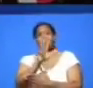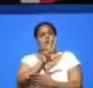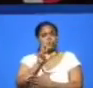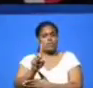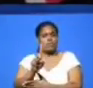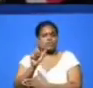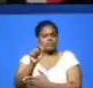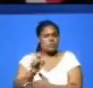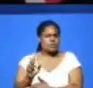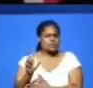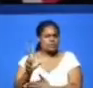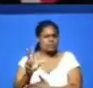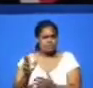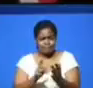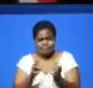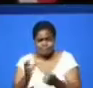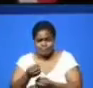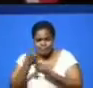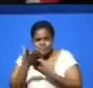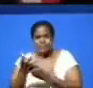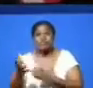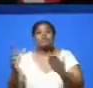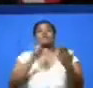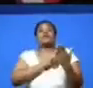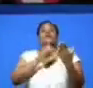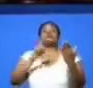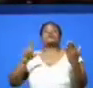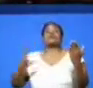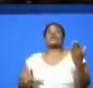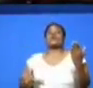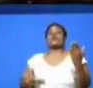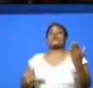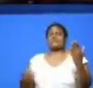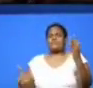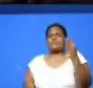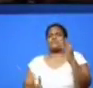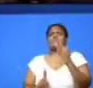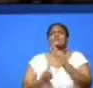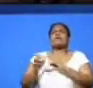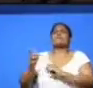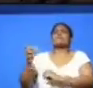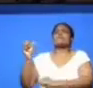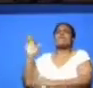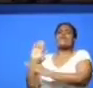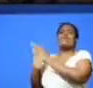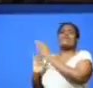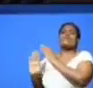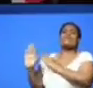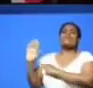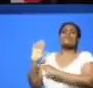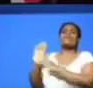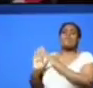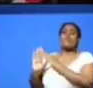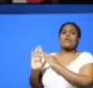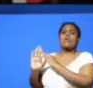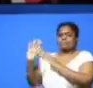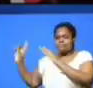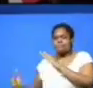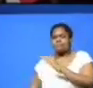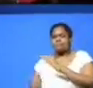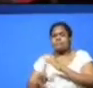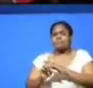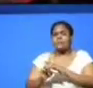the Lord hath appeared of old unto me, saying, I have loved